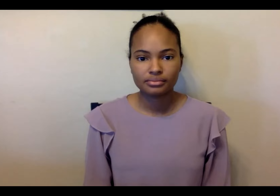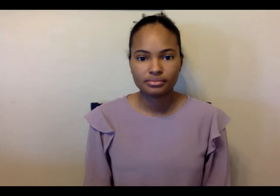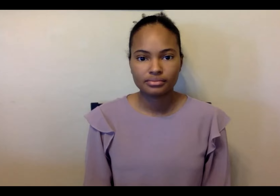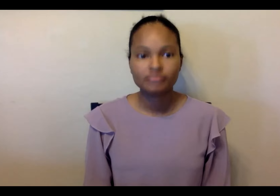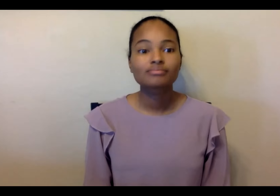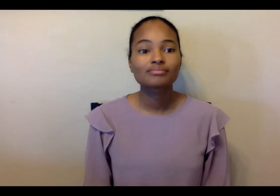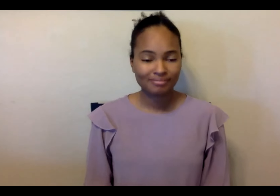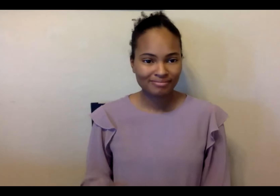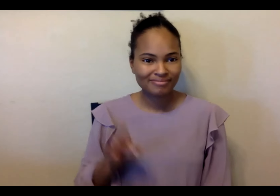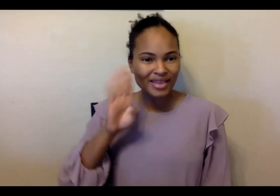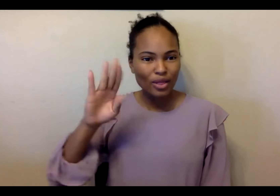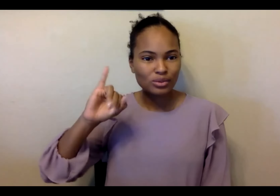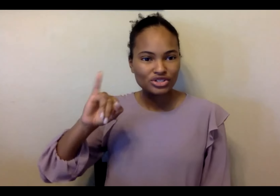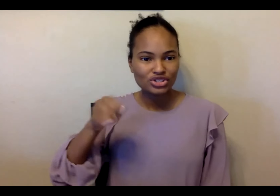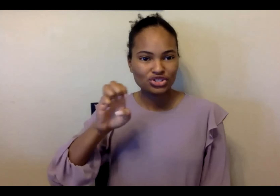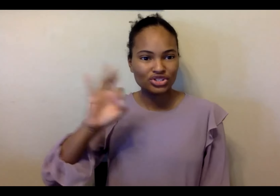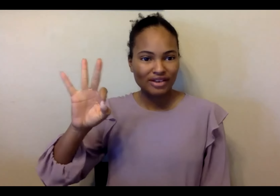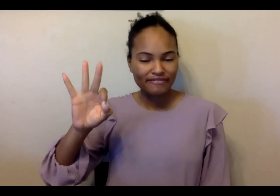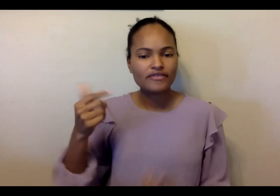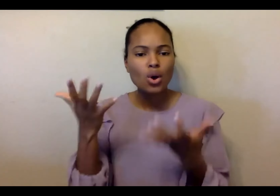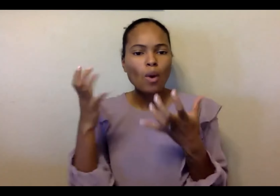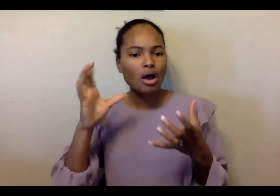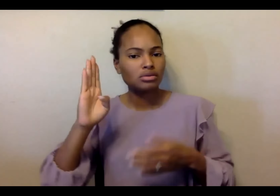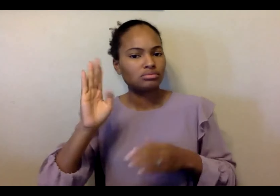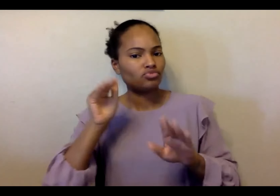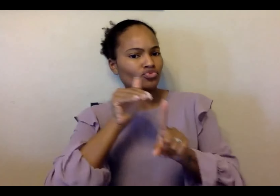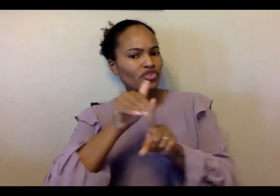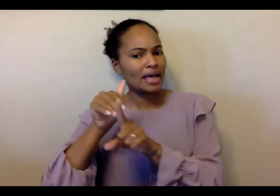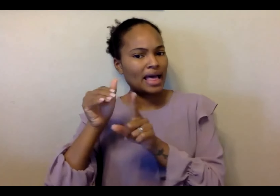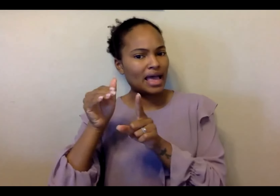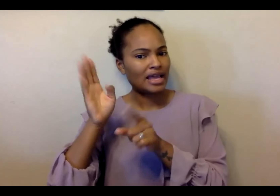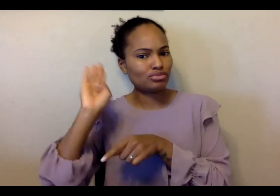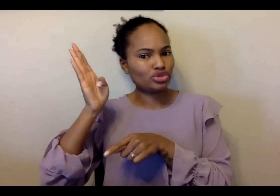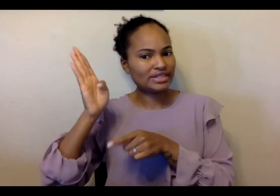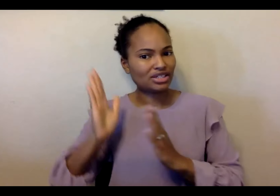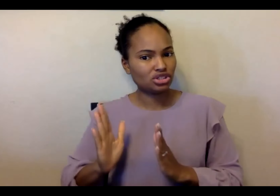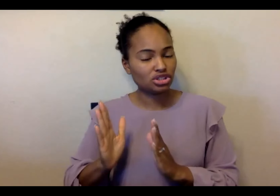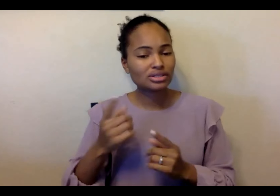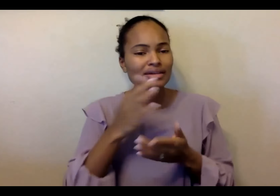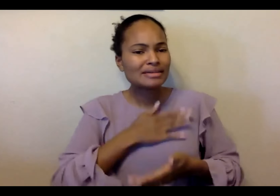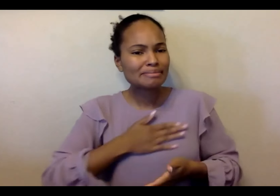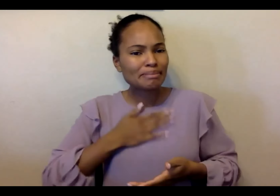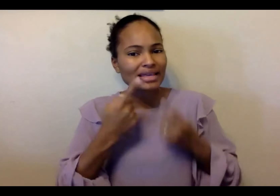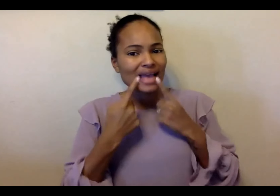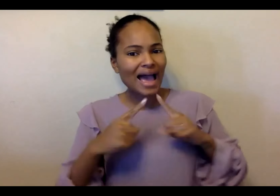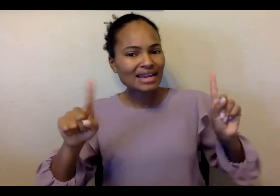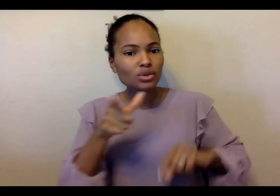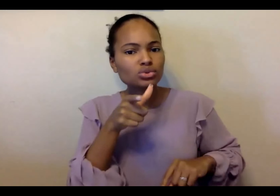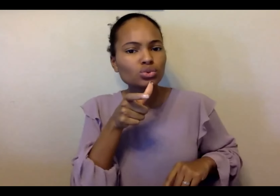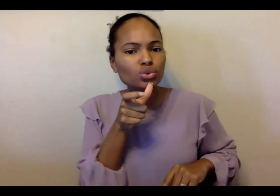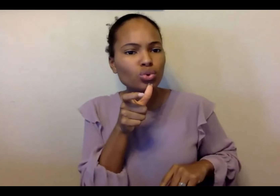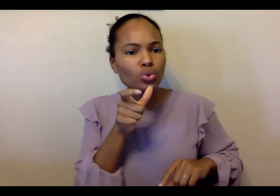Hi, this is Jeff. Just wanted to remind our presenters that if you could please announce that you're speaking before